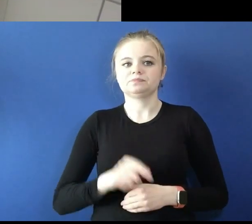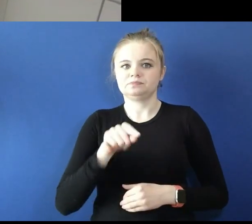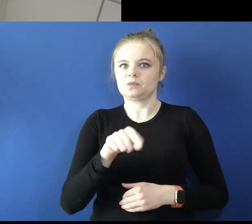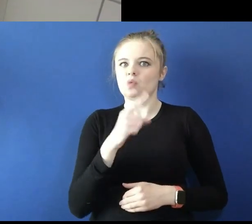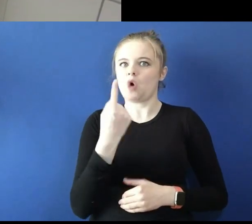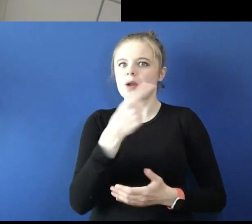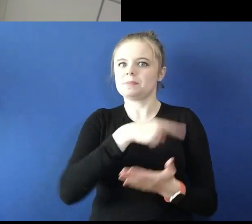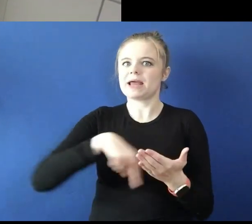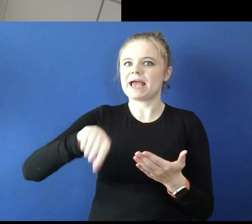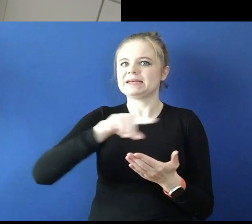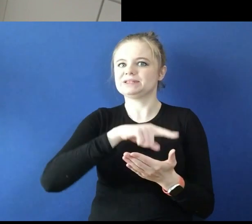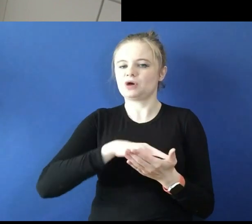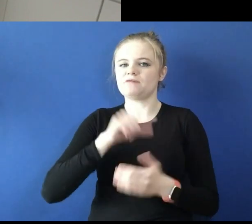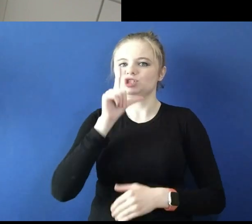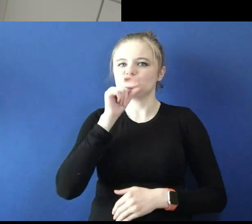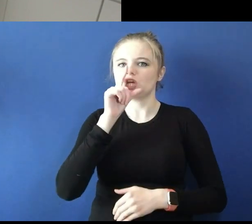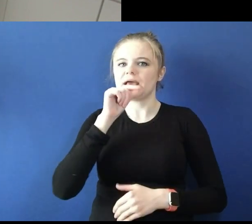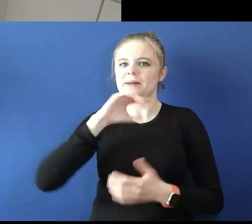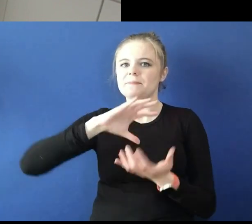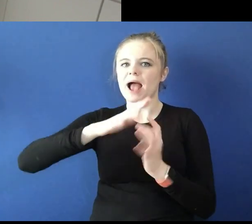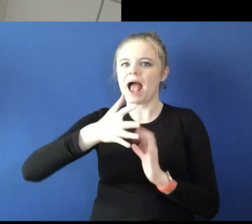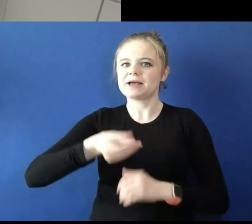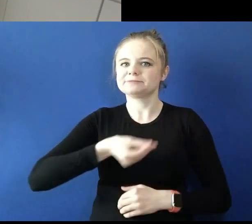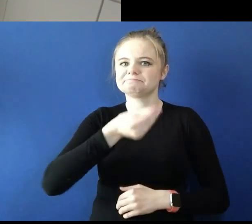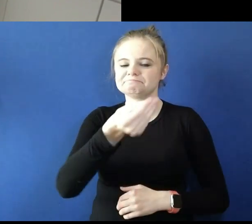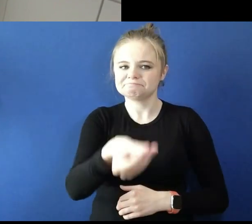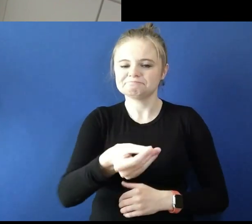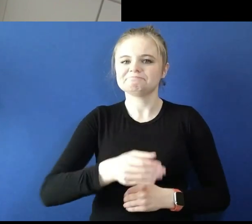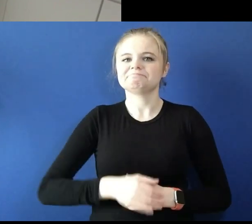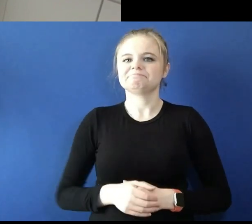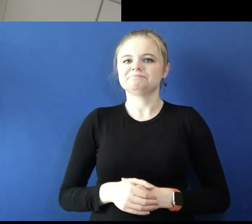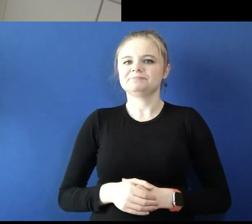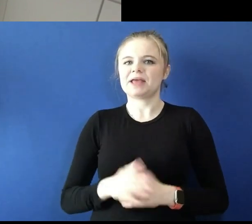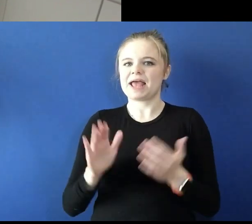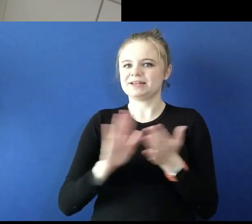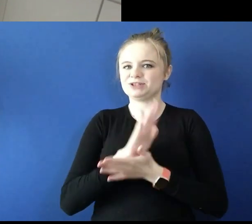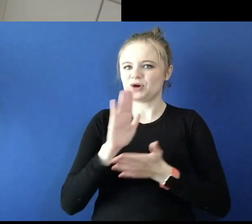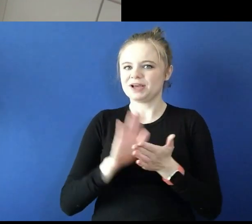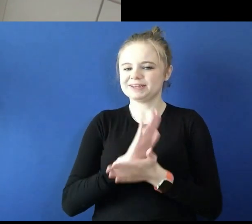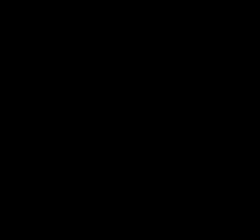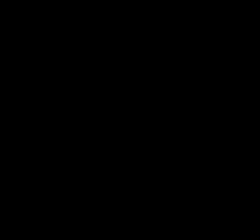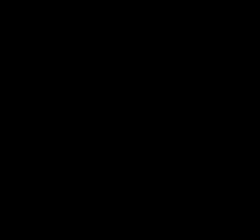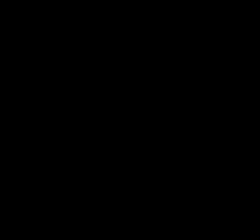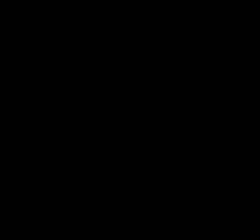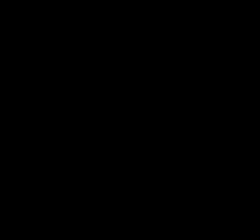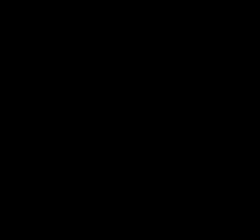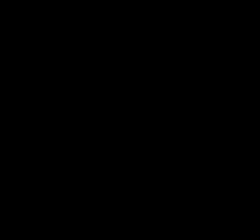have one serving of chicken pie. Enjoy.